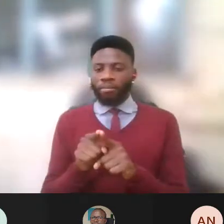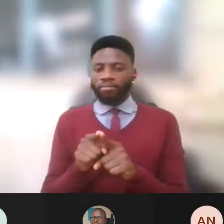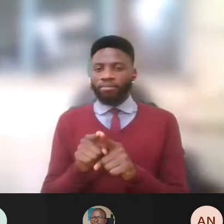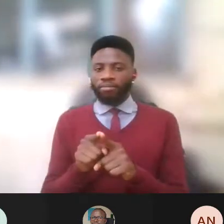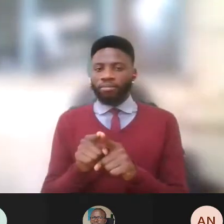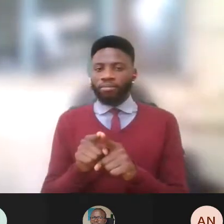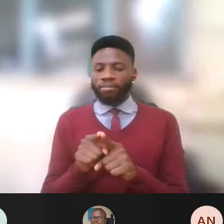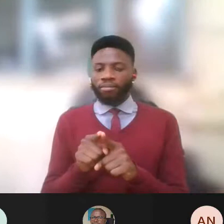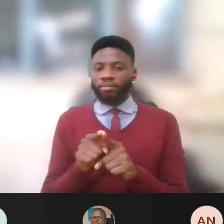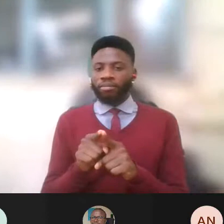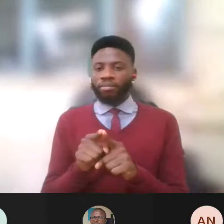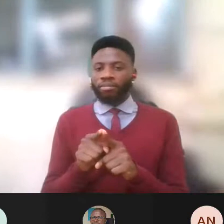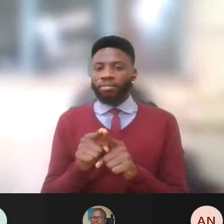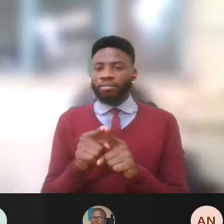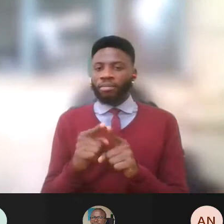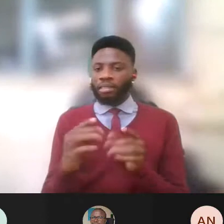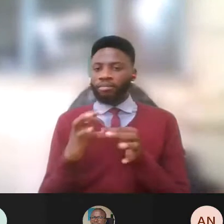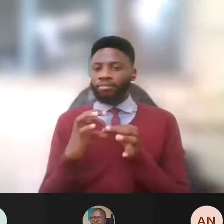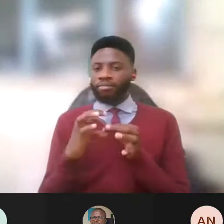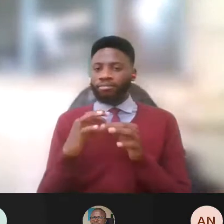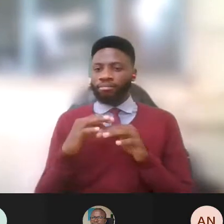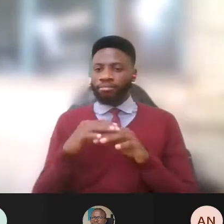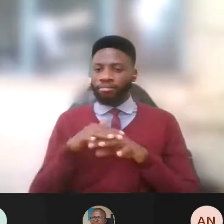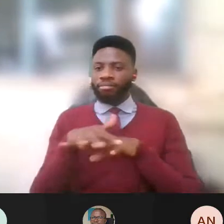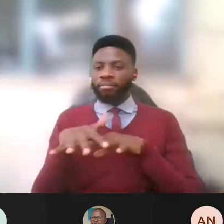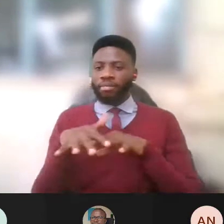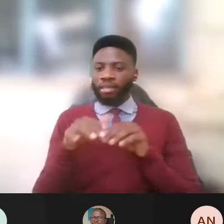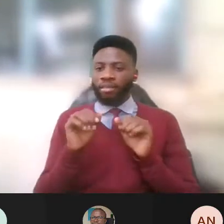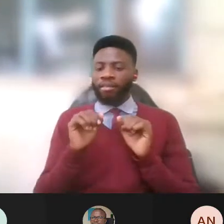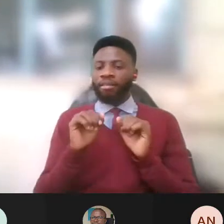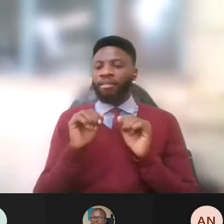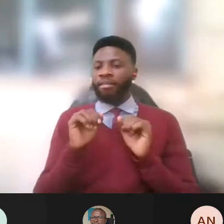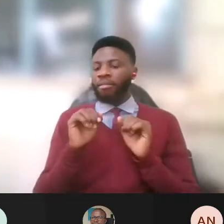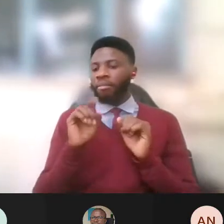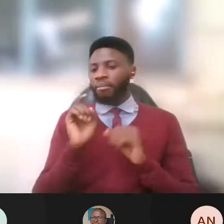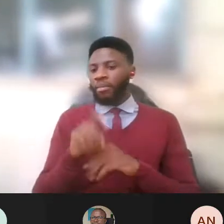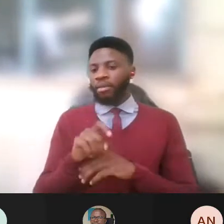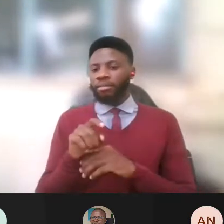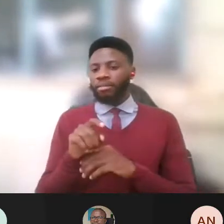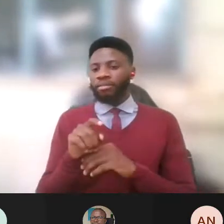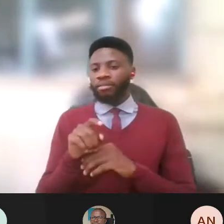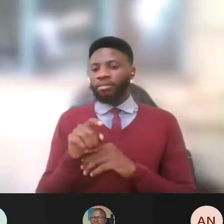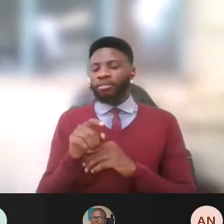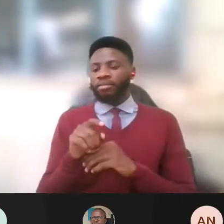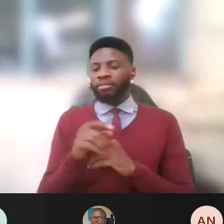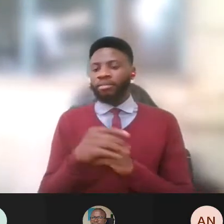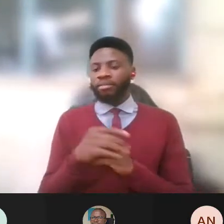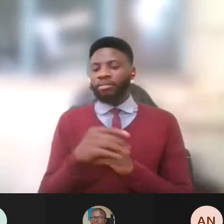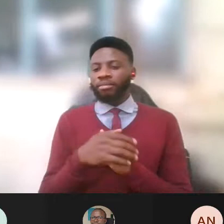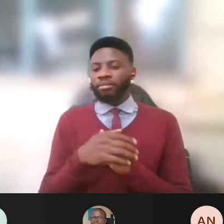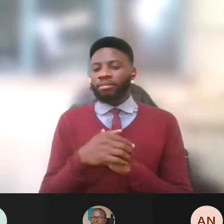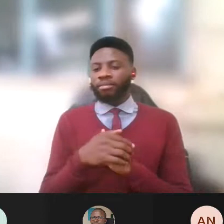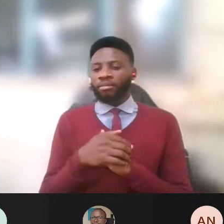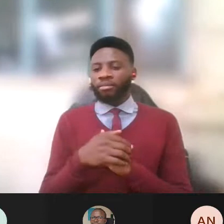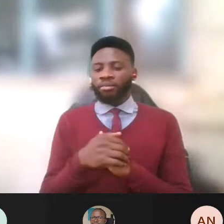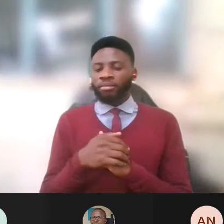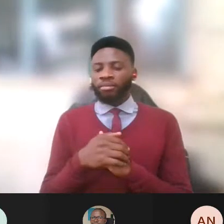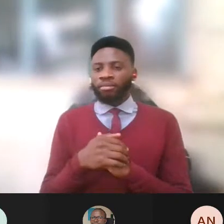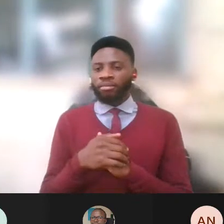And so some of the skills that they mentioned in their most recent report that goes up to 2025. So the skills that you need up